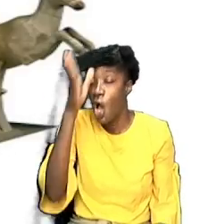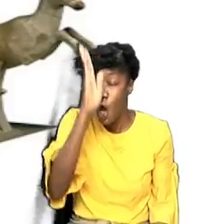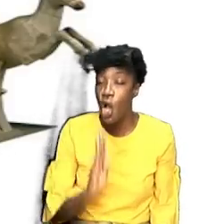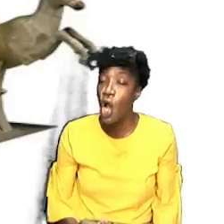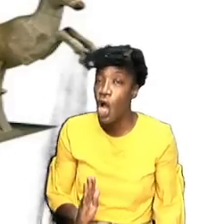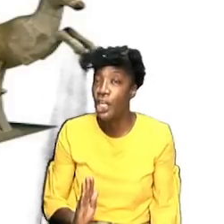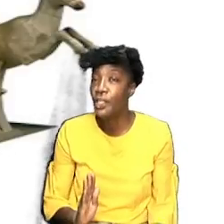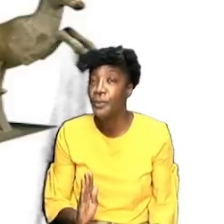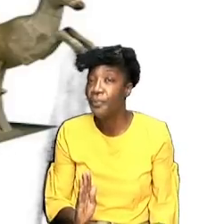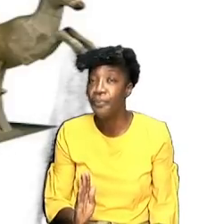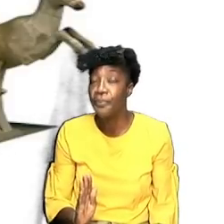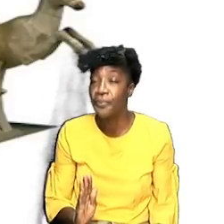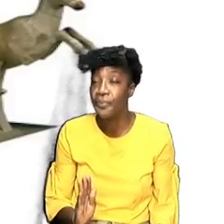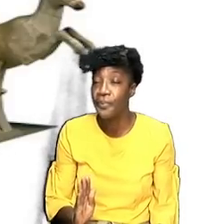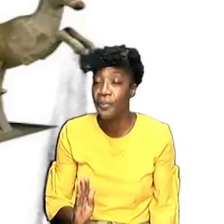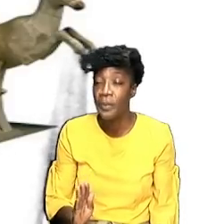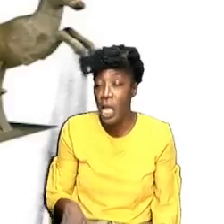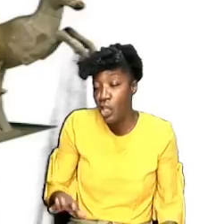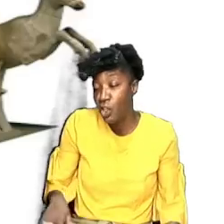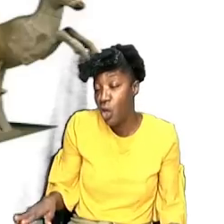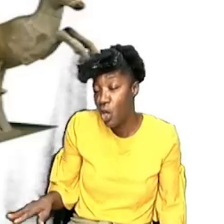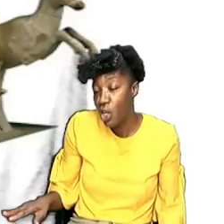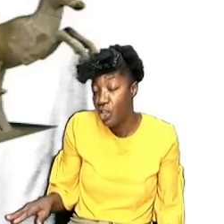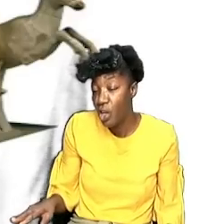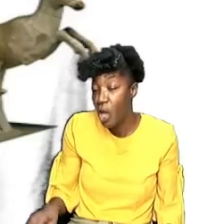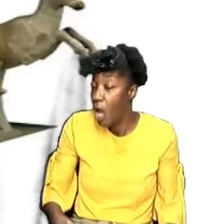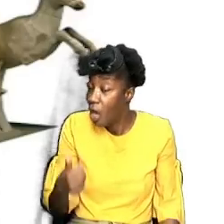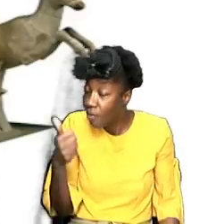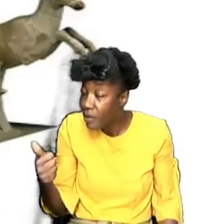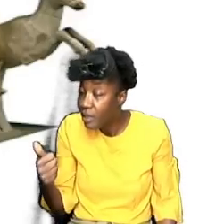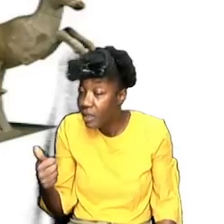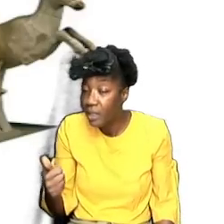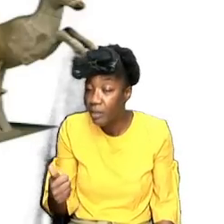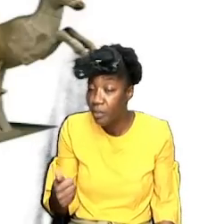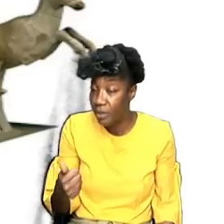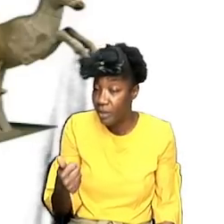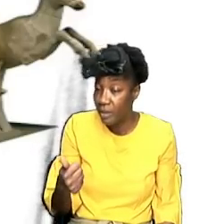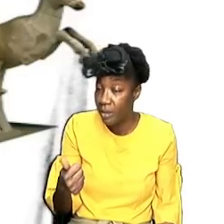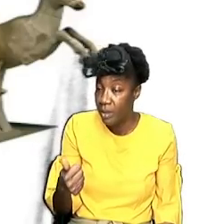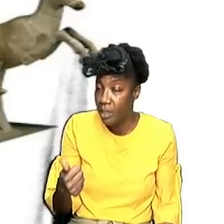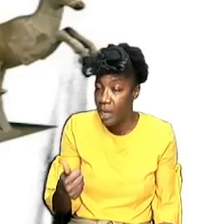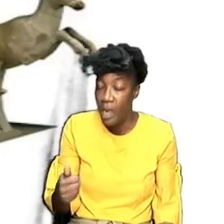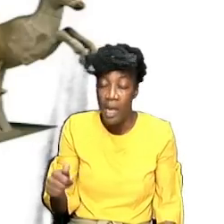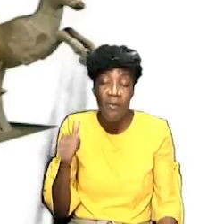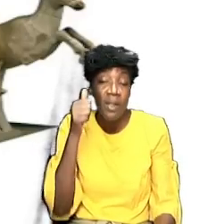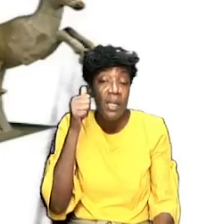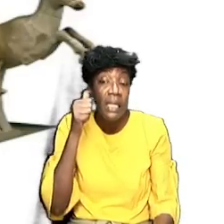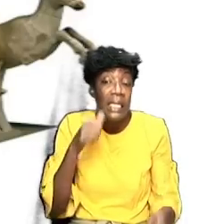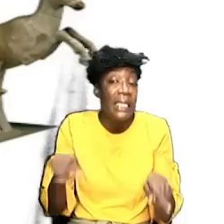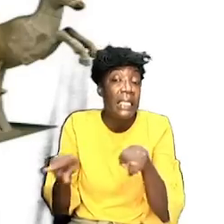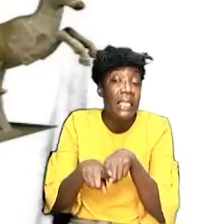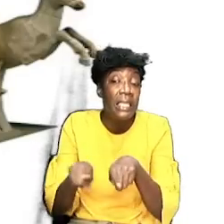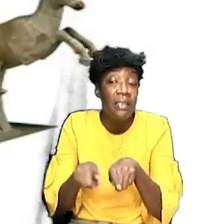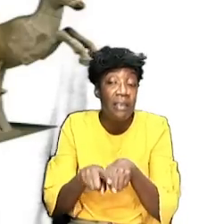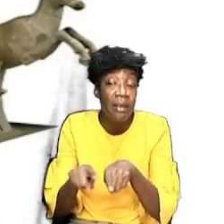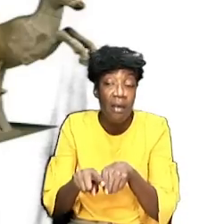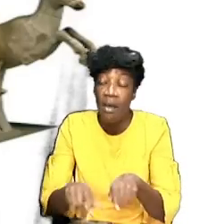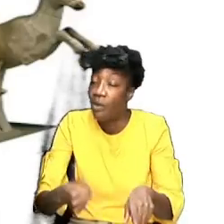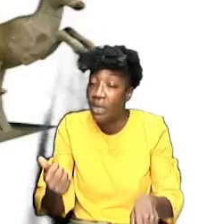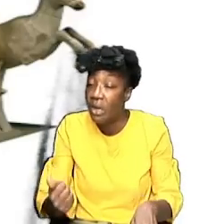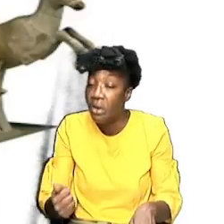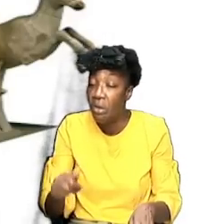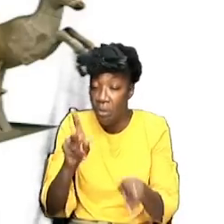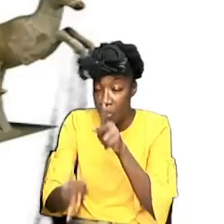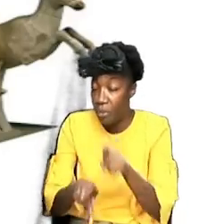Leto. And she was the twin sister of Apollo, according to Greek mythology. Praise God. But, amen, this was the